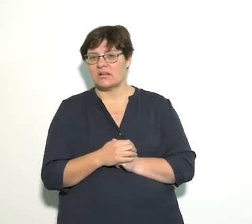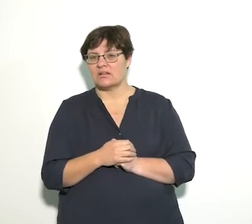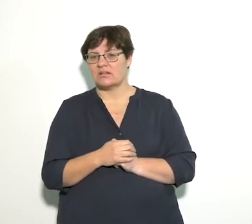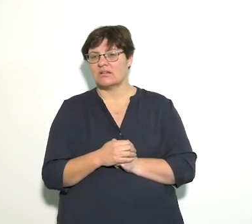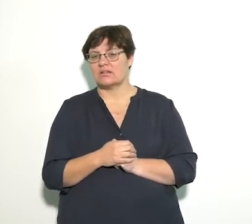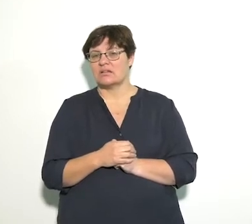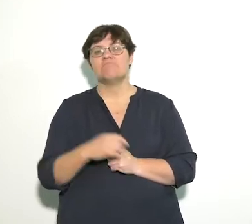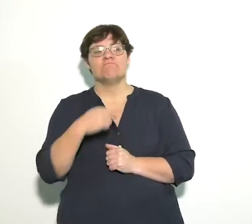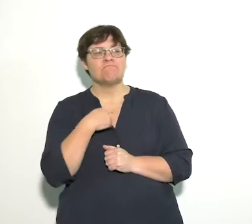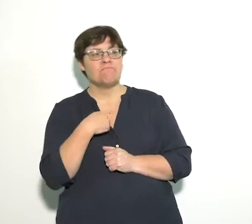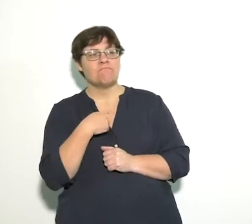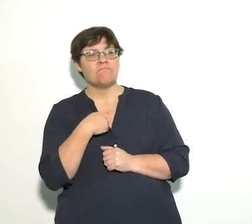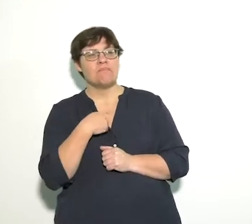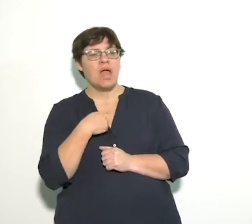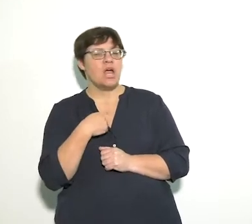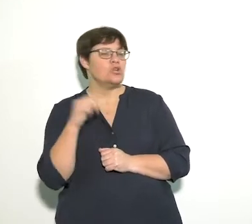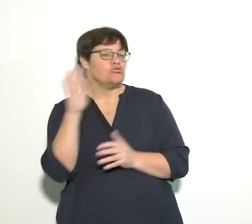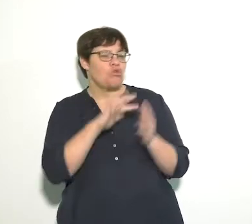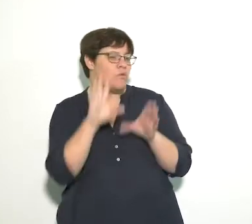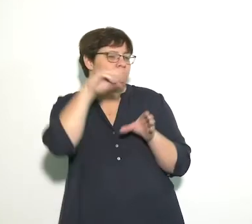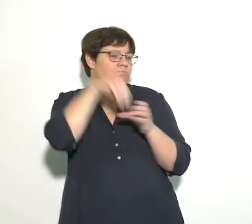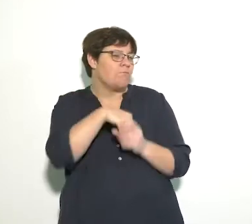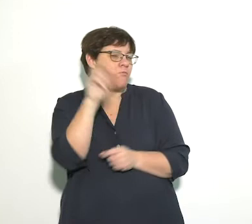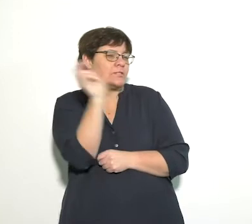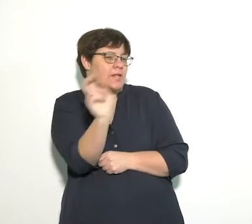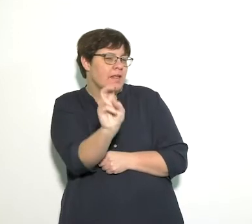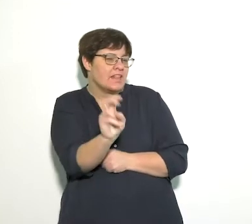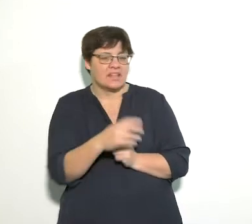the snake. So I'm going to say my story involves a snake.